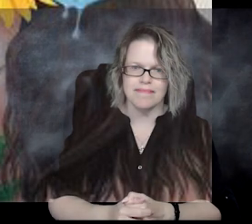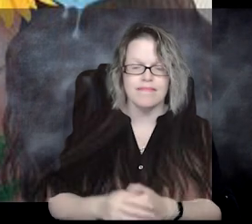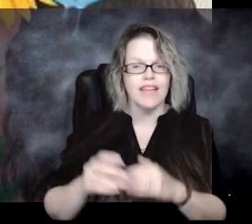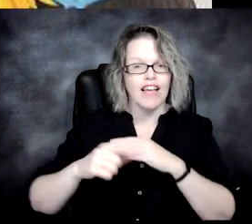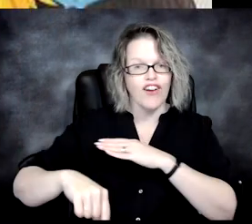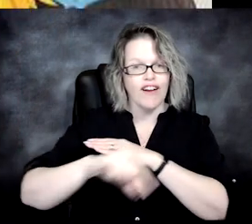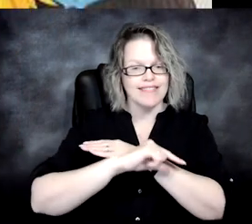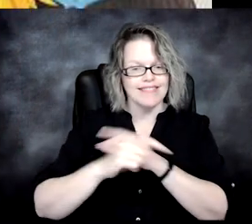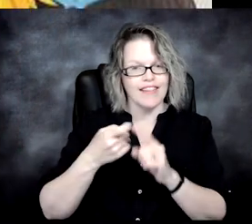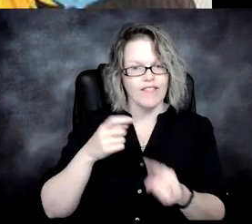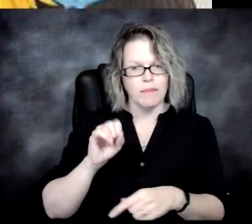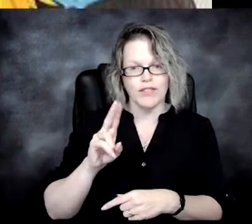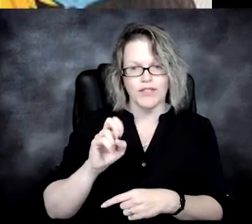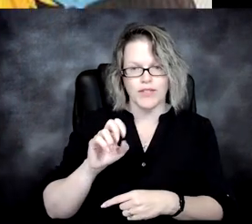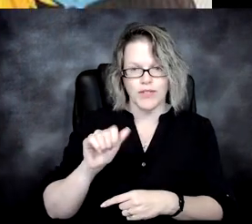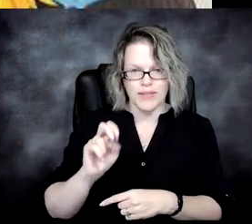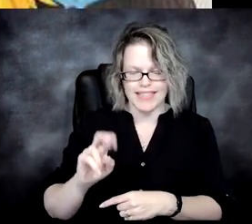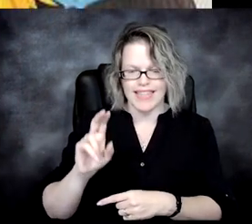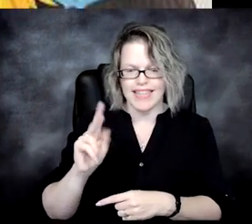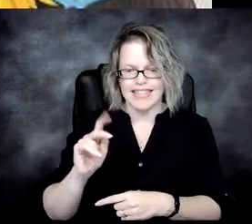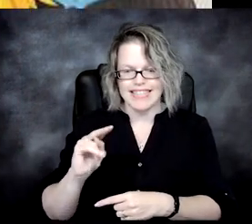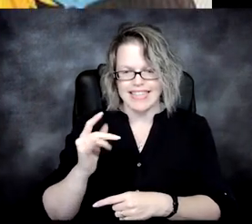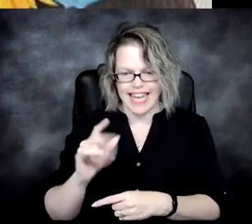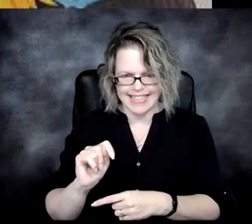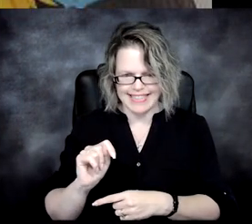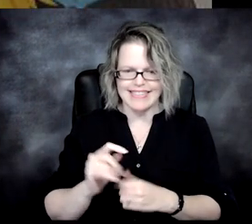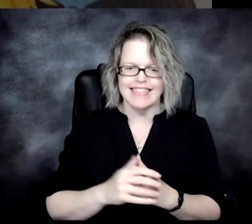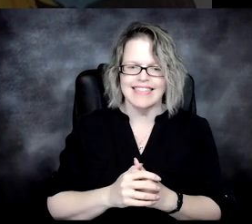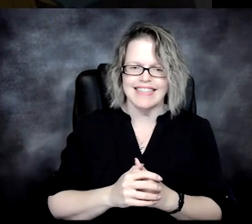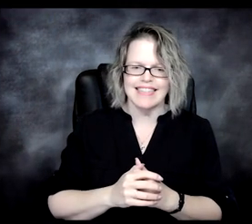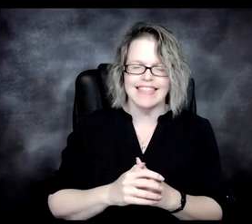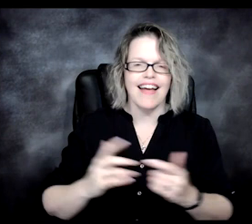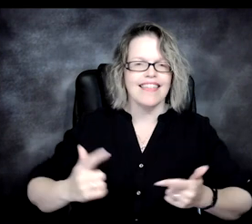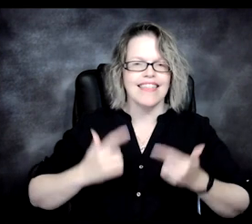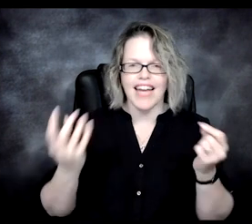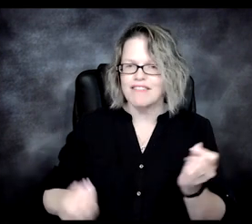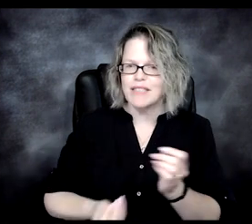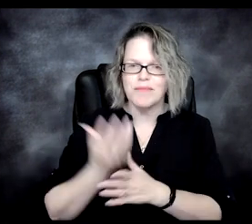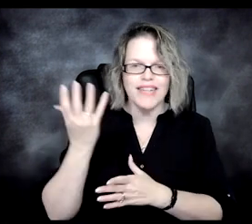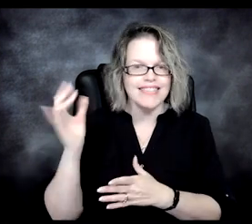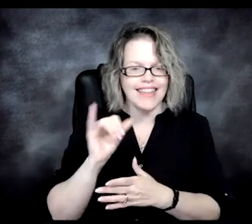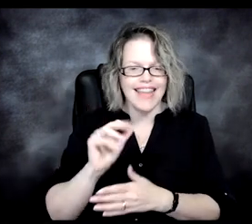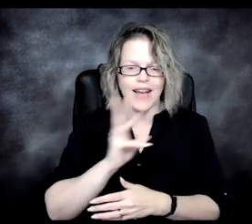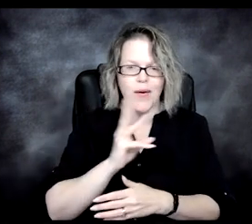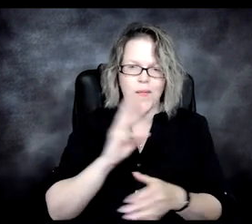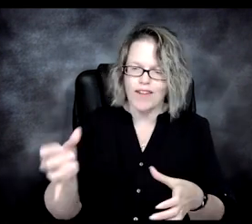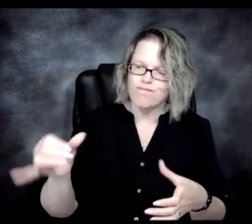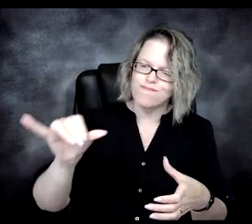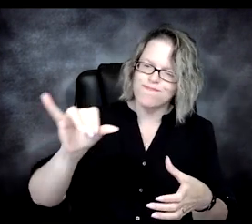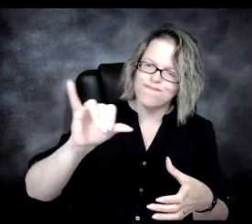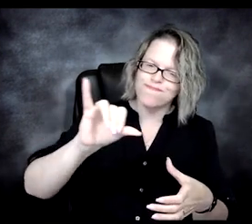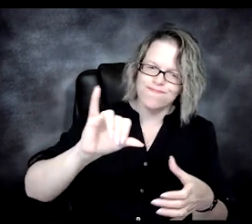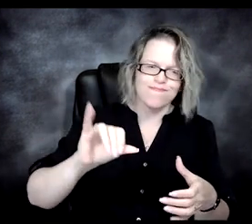Garden by Susie Knight, OSPI volunteer. Life springs like a watering can,